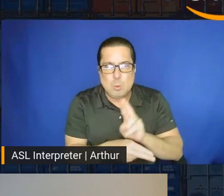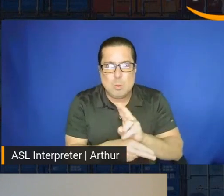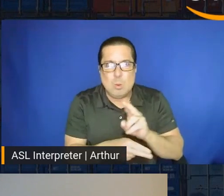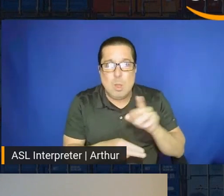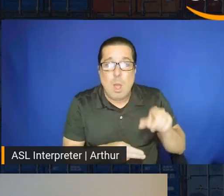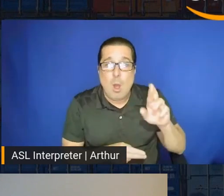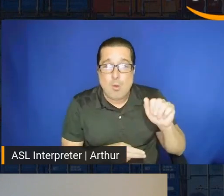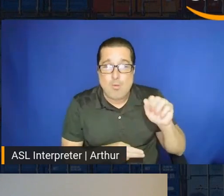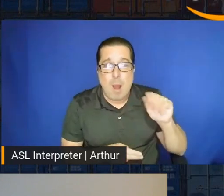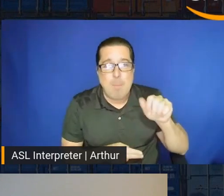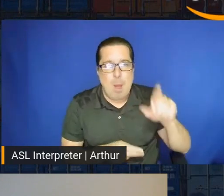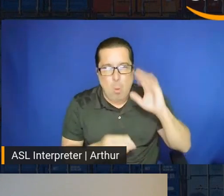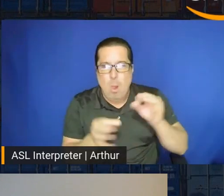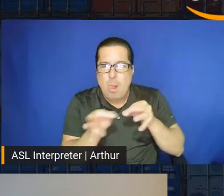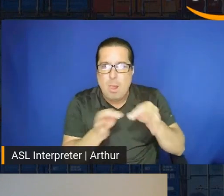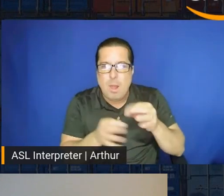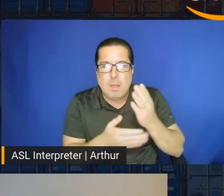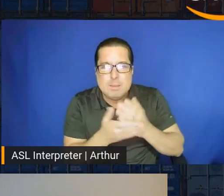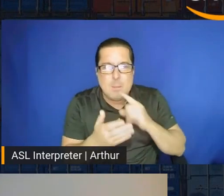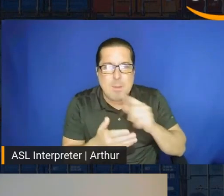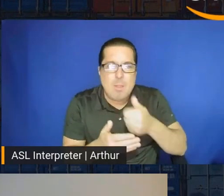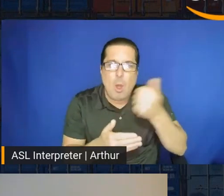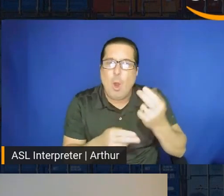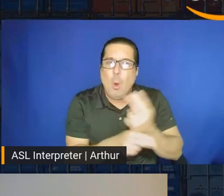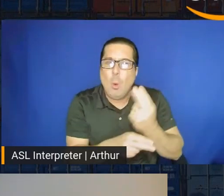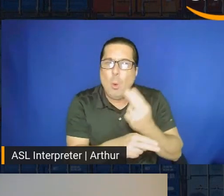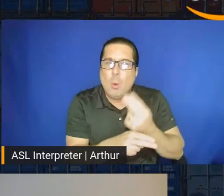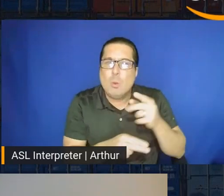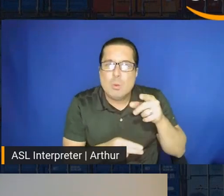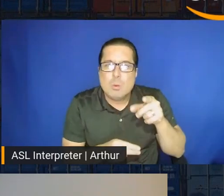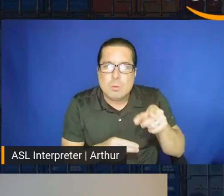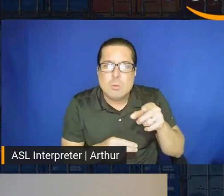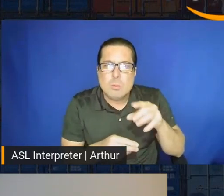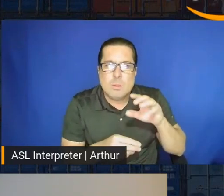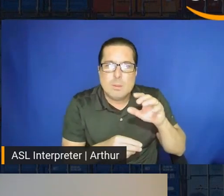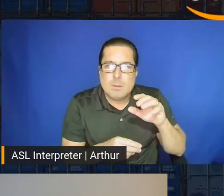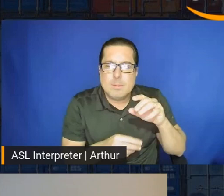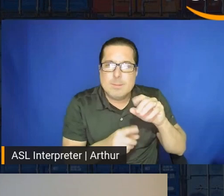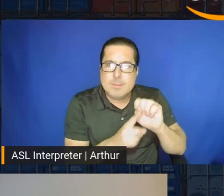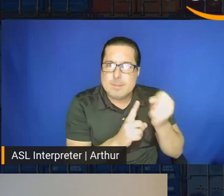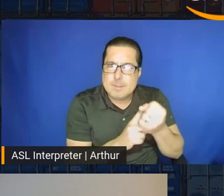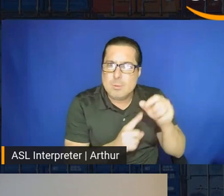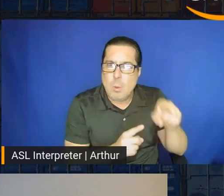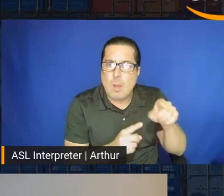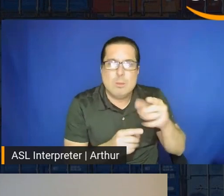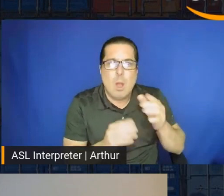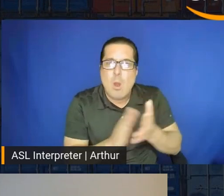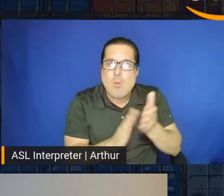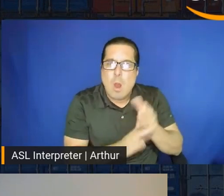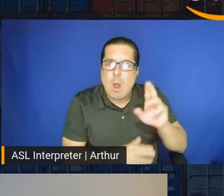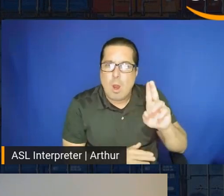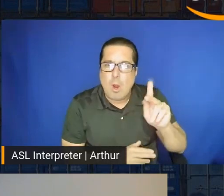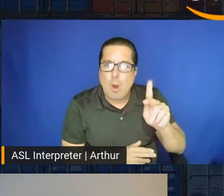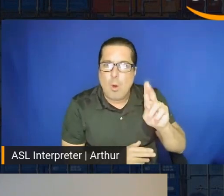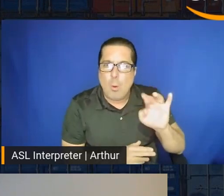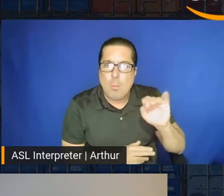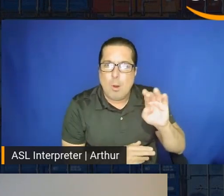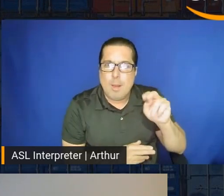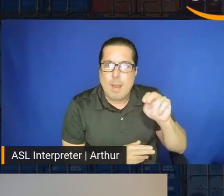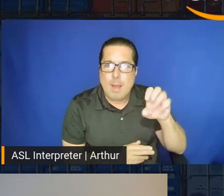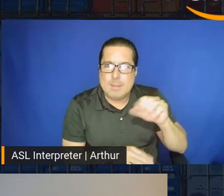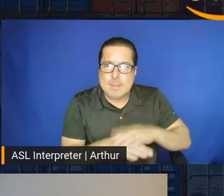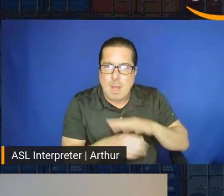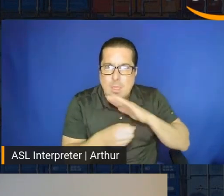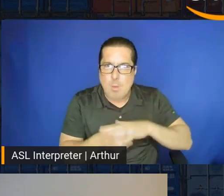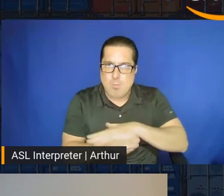talk about some of the use cases. But some of those use cases require customers to actually run Kubernetes on premises. And